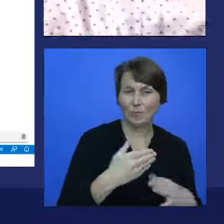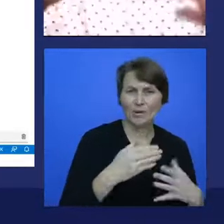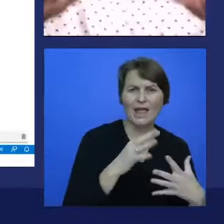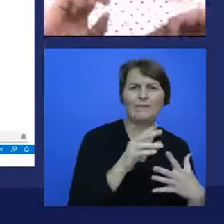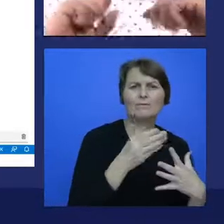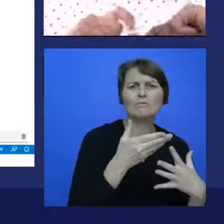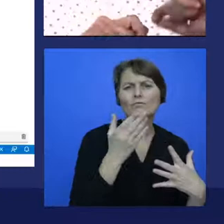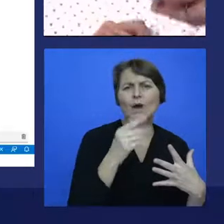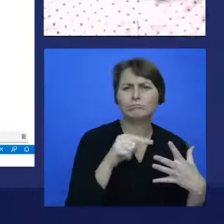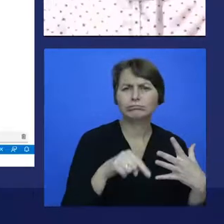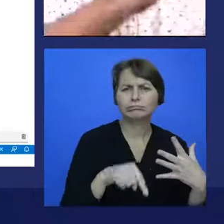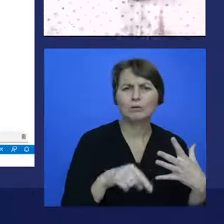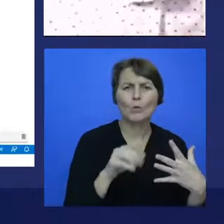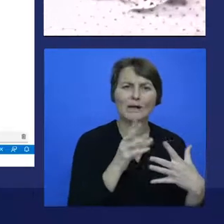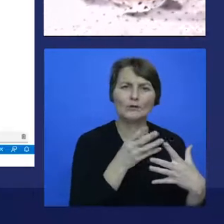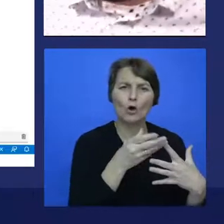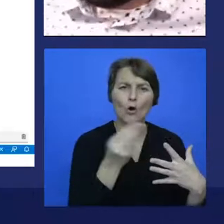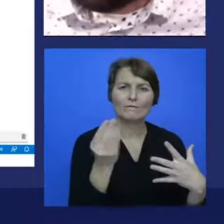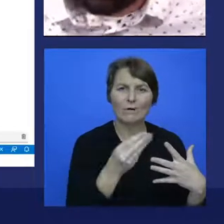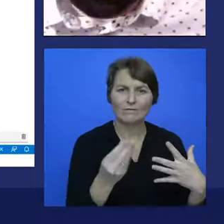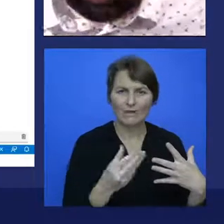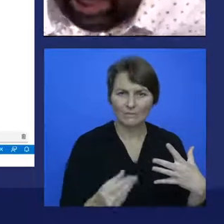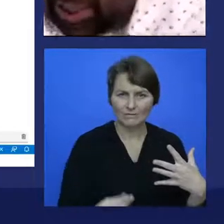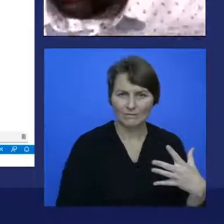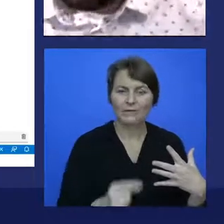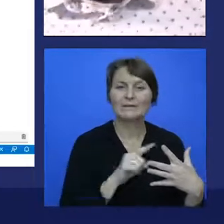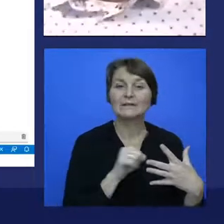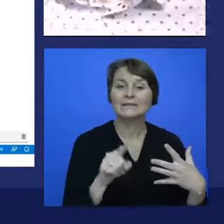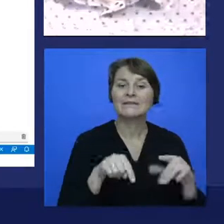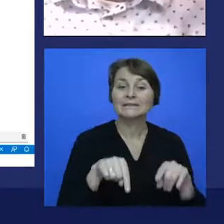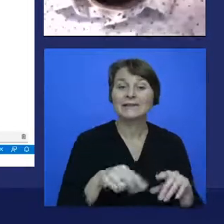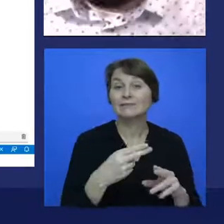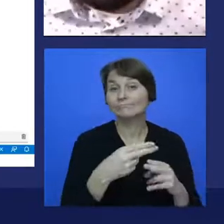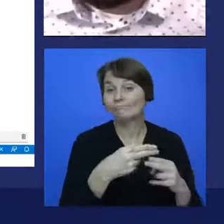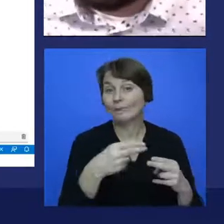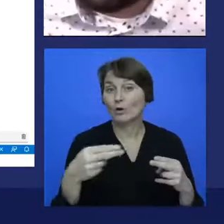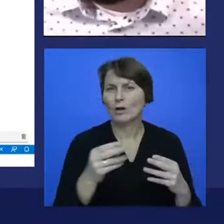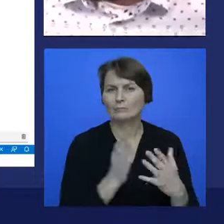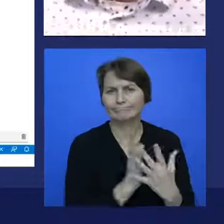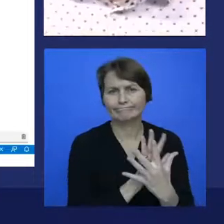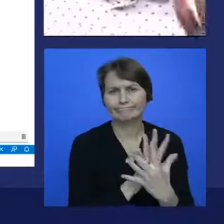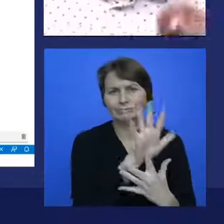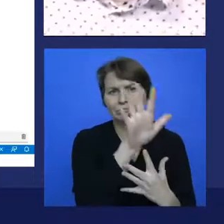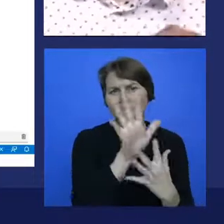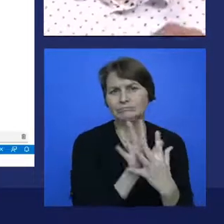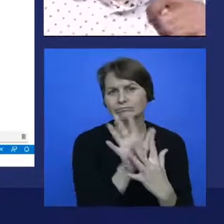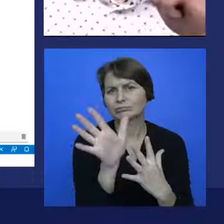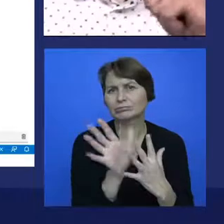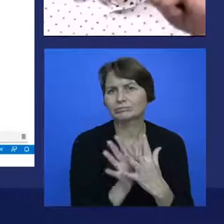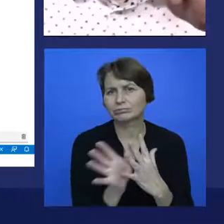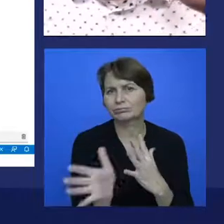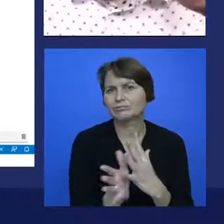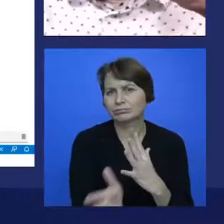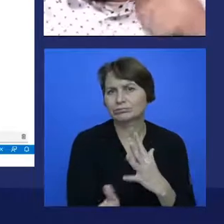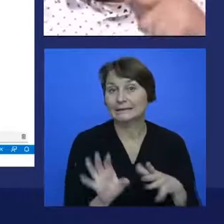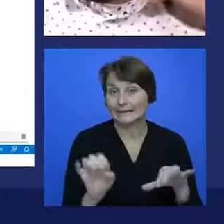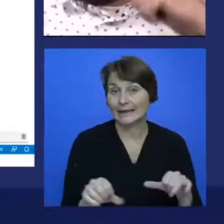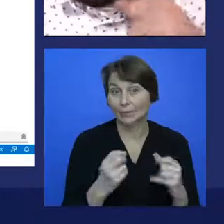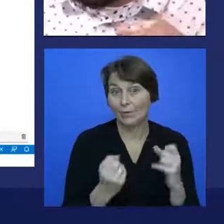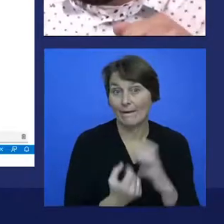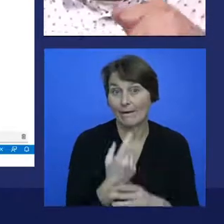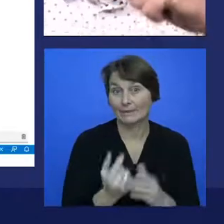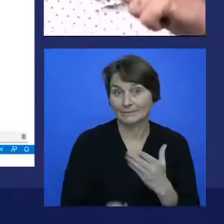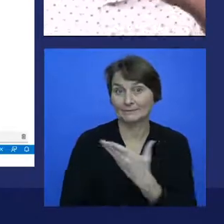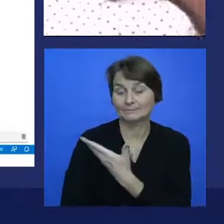the derivatives for. Derivatives in multiple directions are called gradients. And so that's what it does. And it turns out that in its